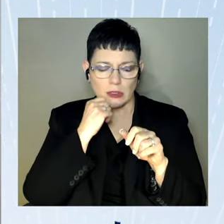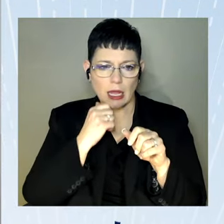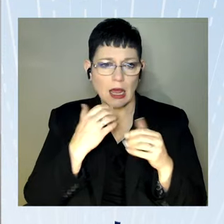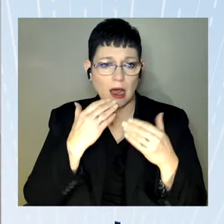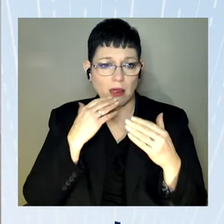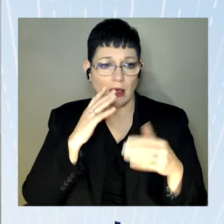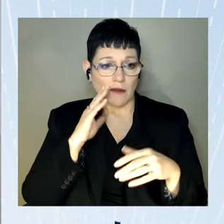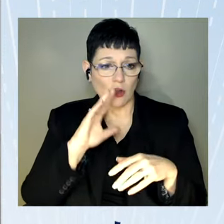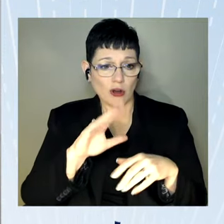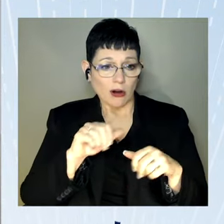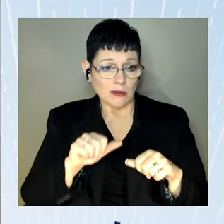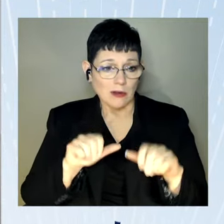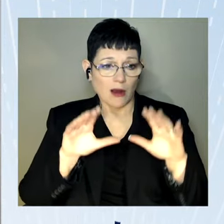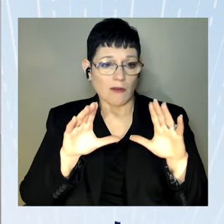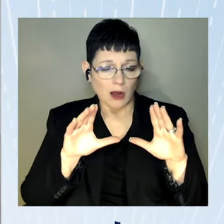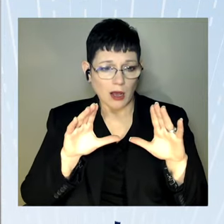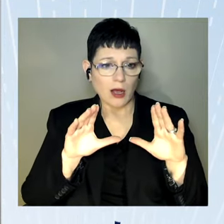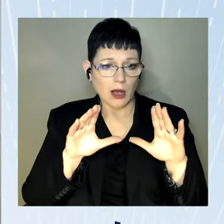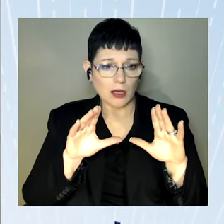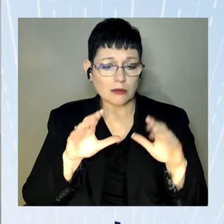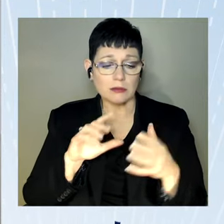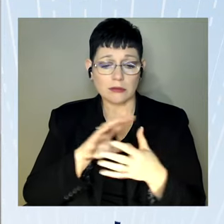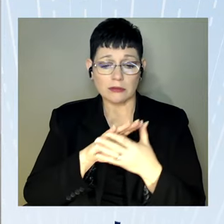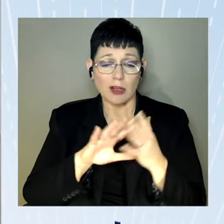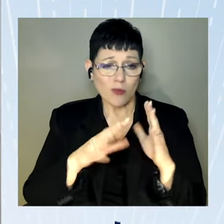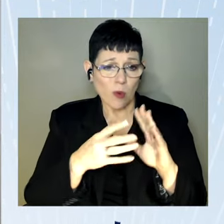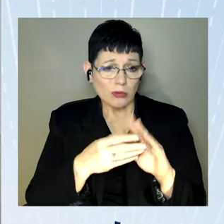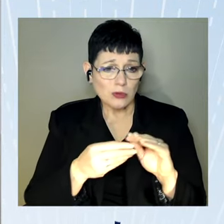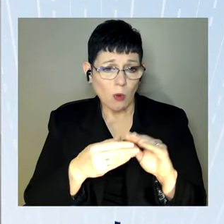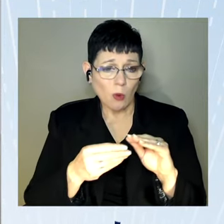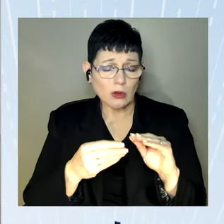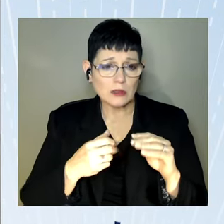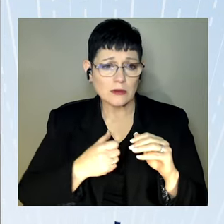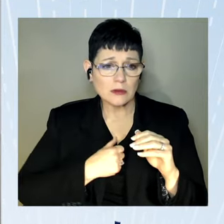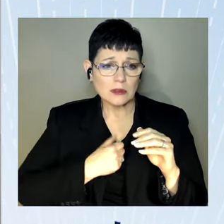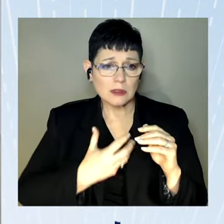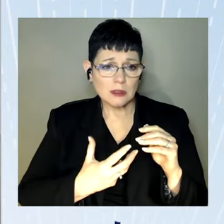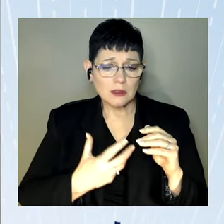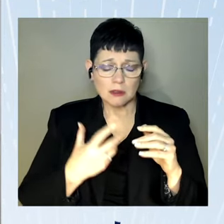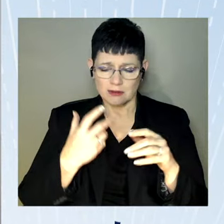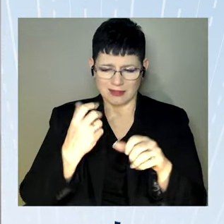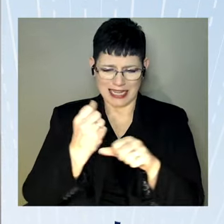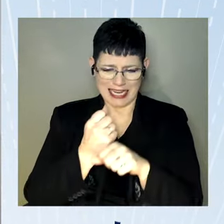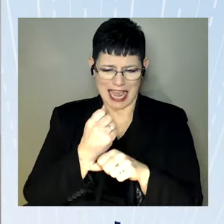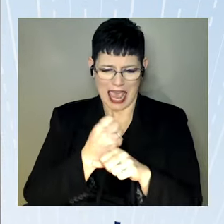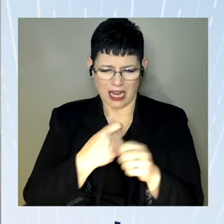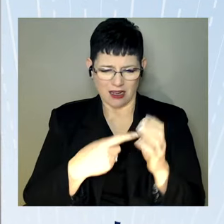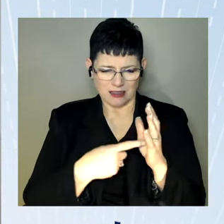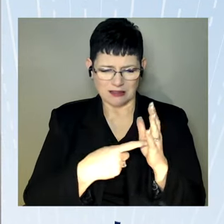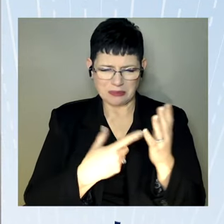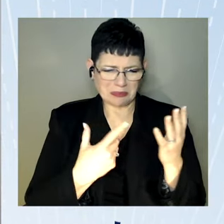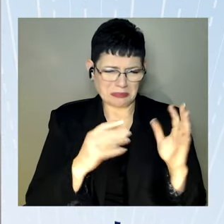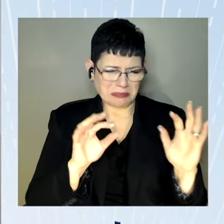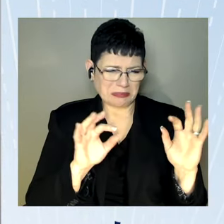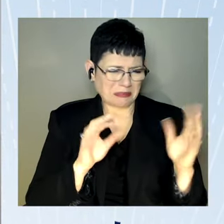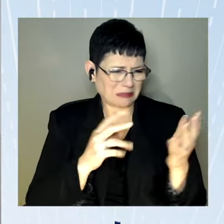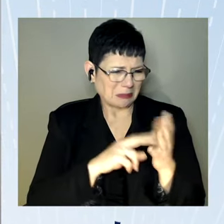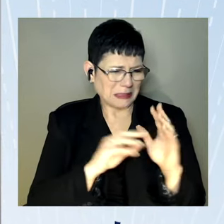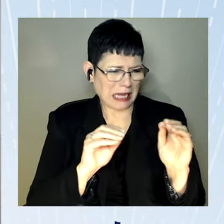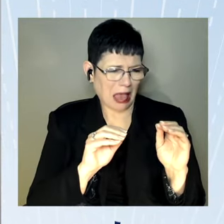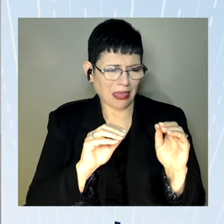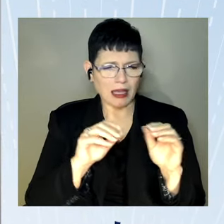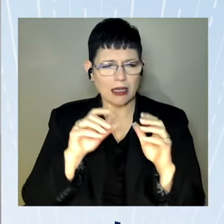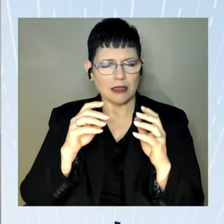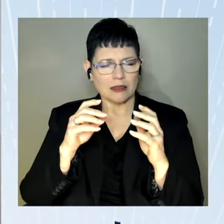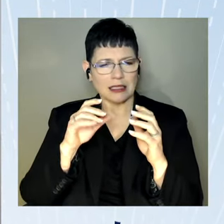you've made, for the stories that you shared. Data means nothing if it's not humanized. For sharing your